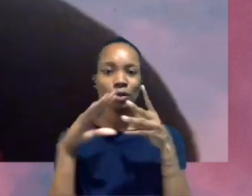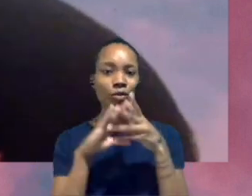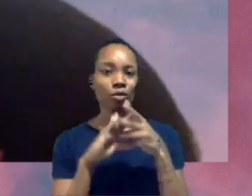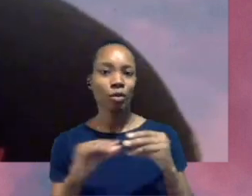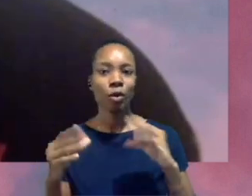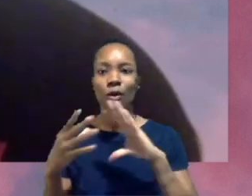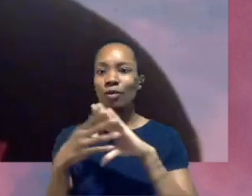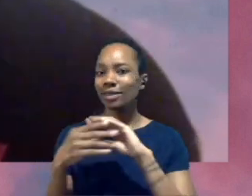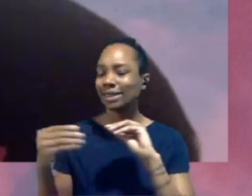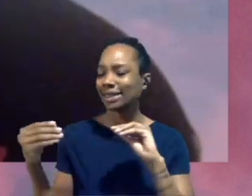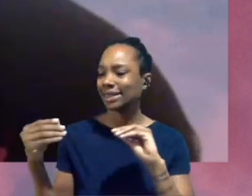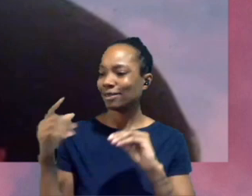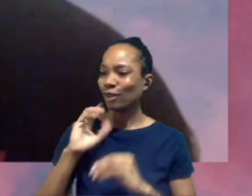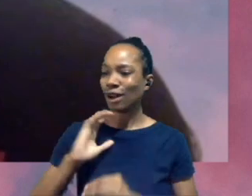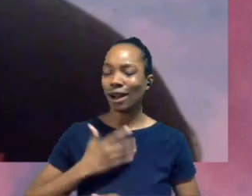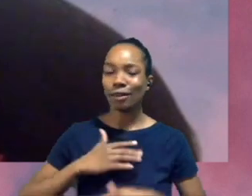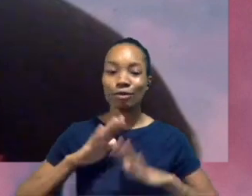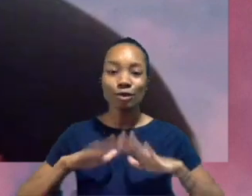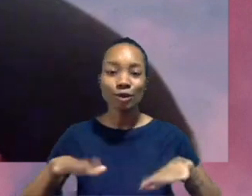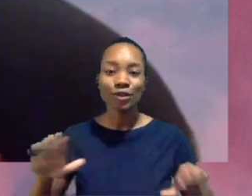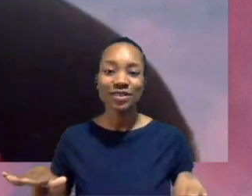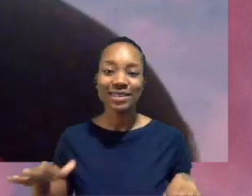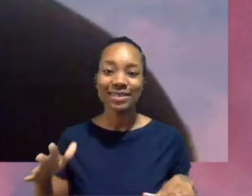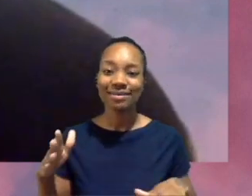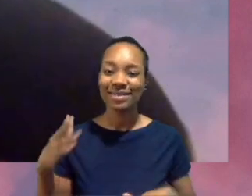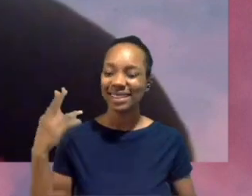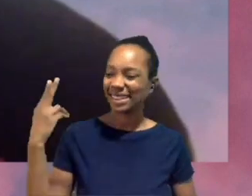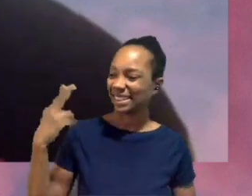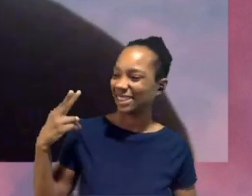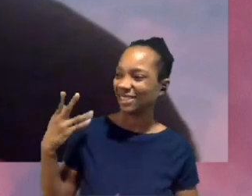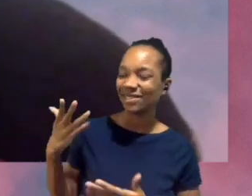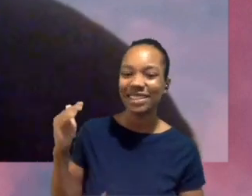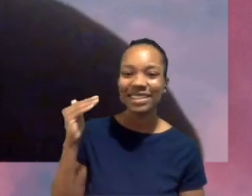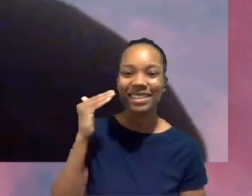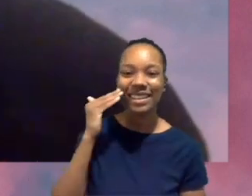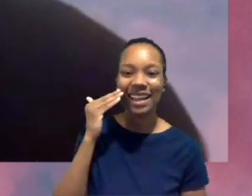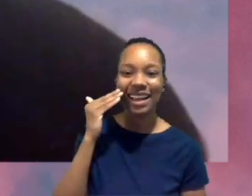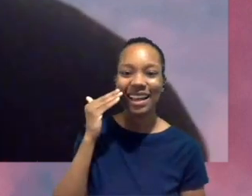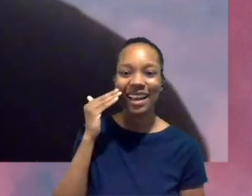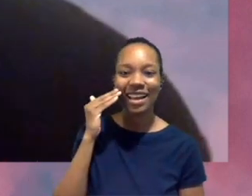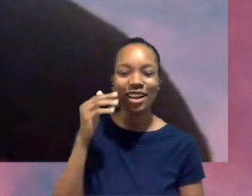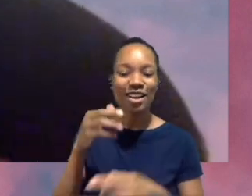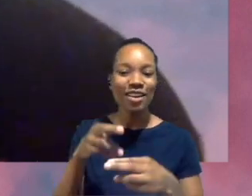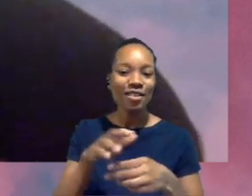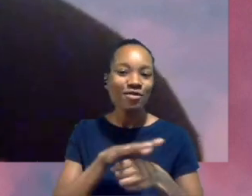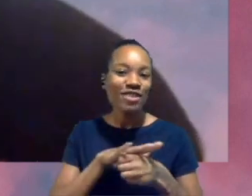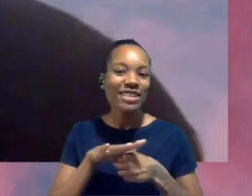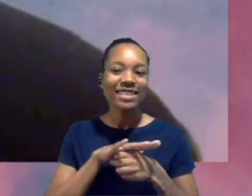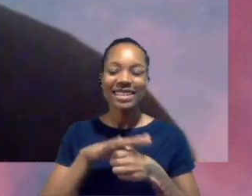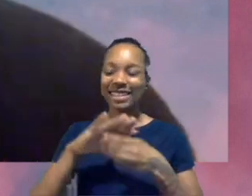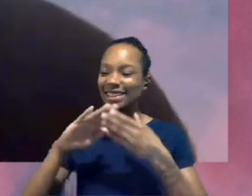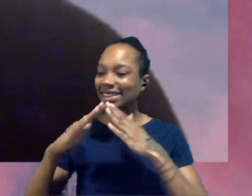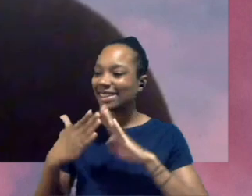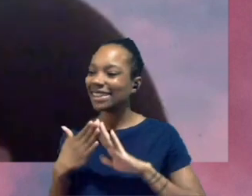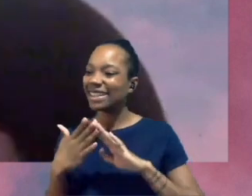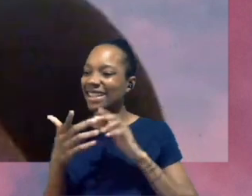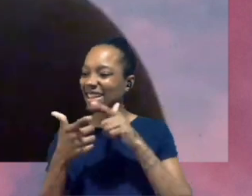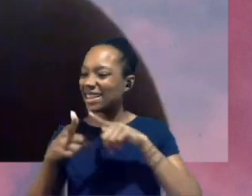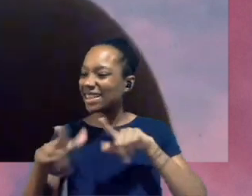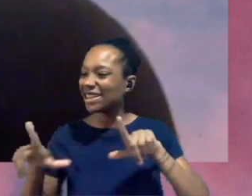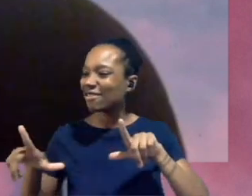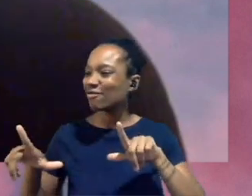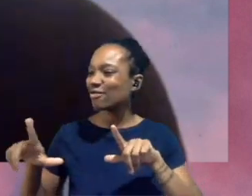from. We can name the region, the city, and the ethno-linguistic group. It's just not Tagalog,